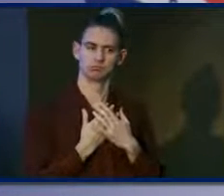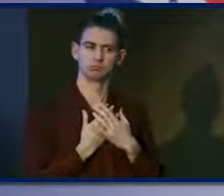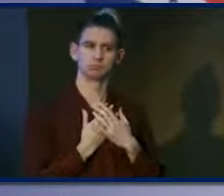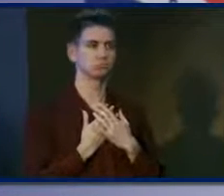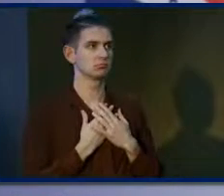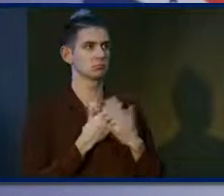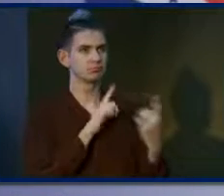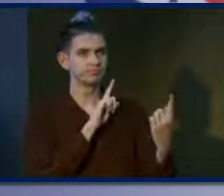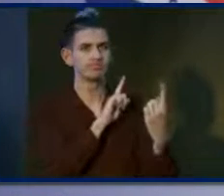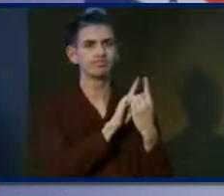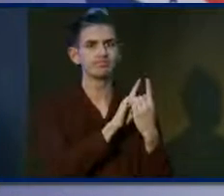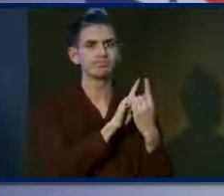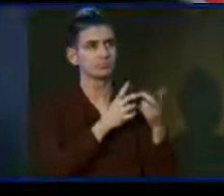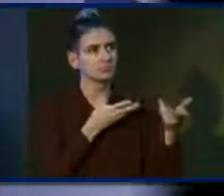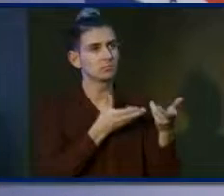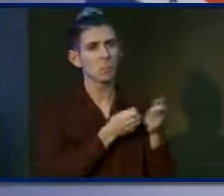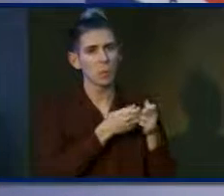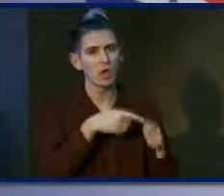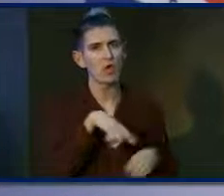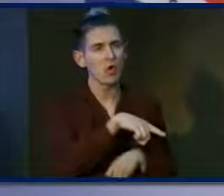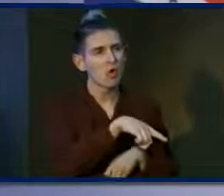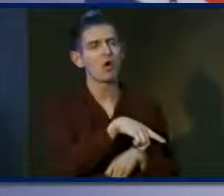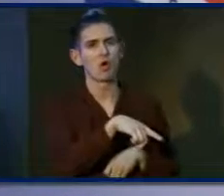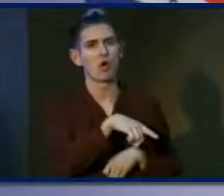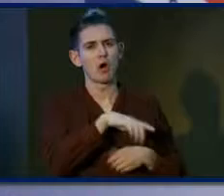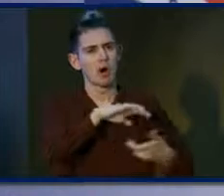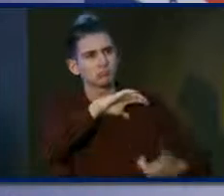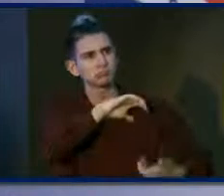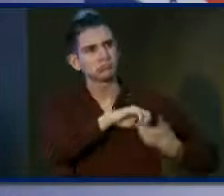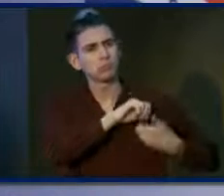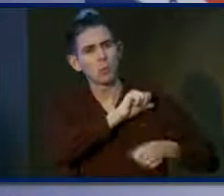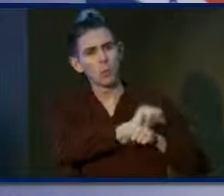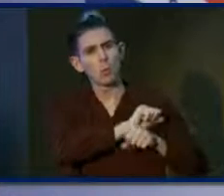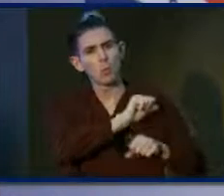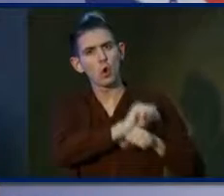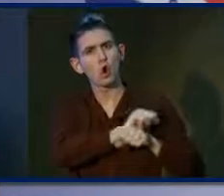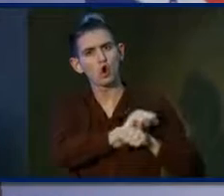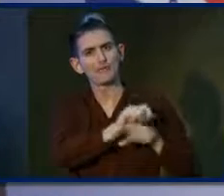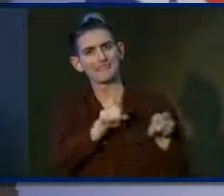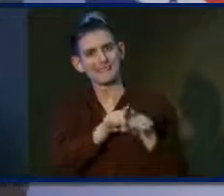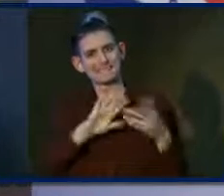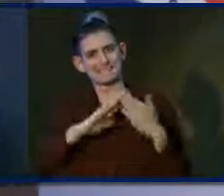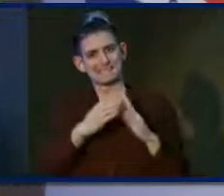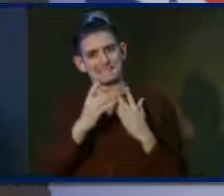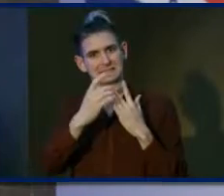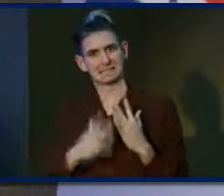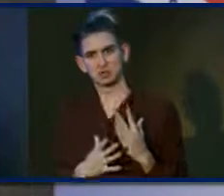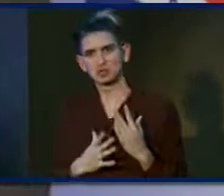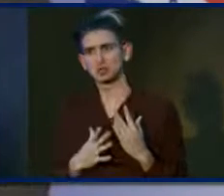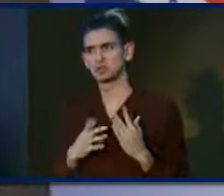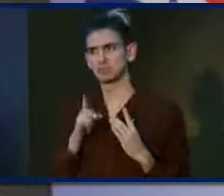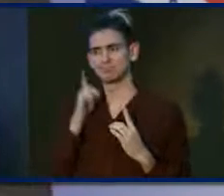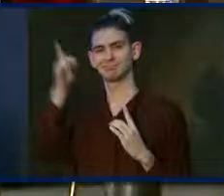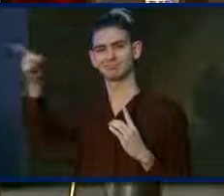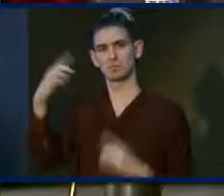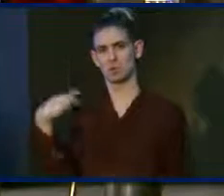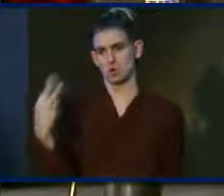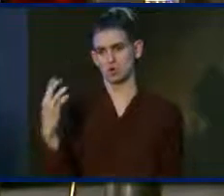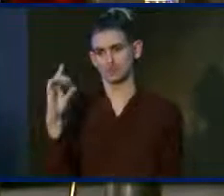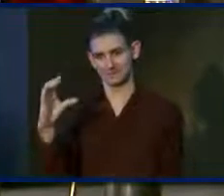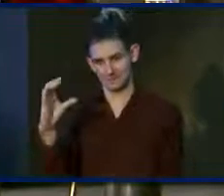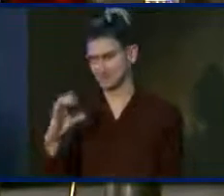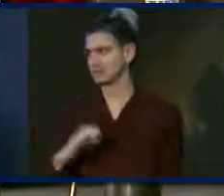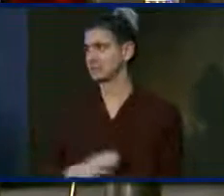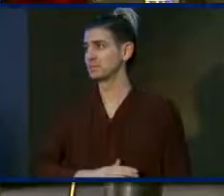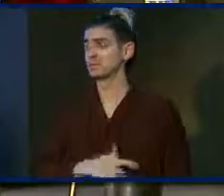her as we do our work as city leaders in Washington, D.C. Representative, welcome, and thank you so